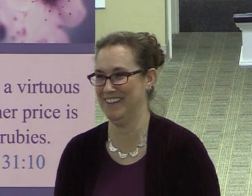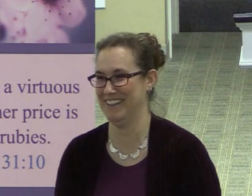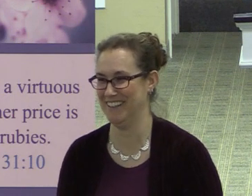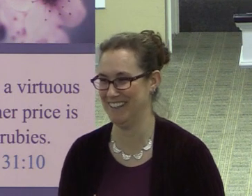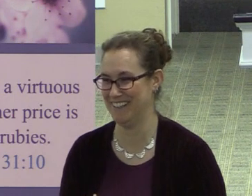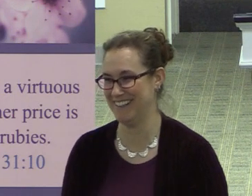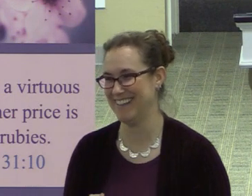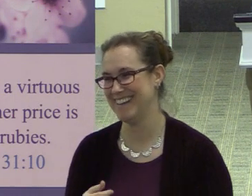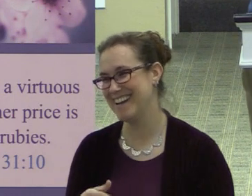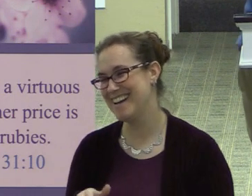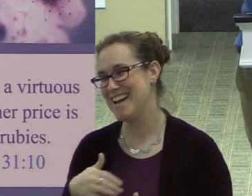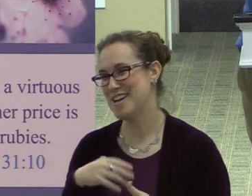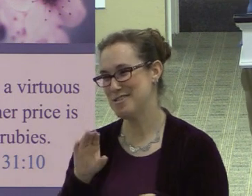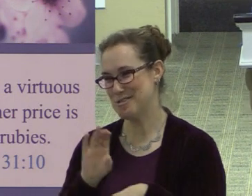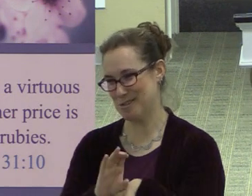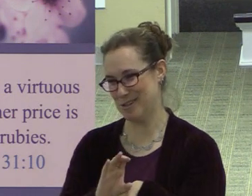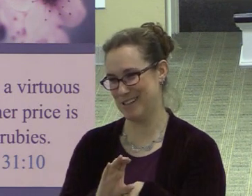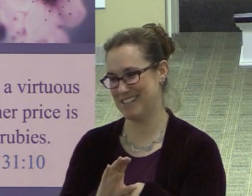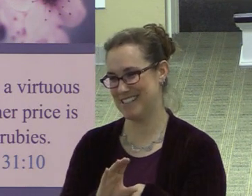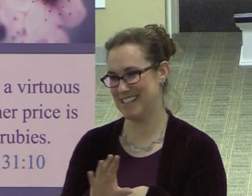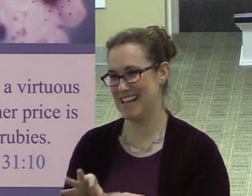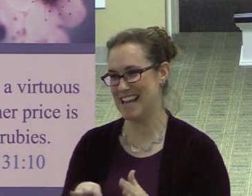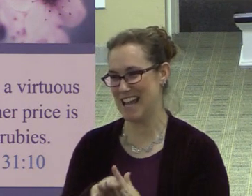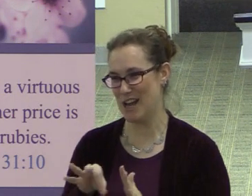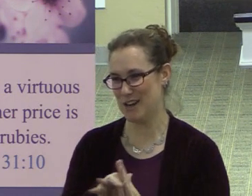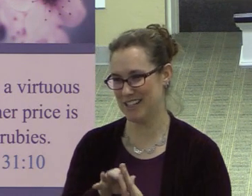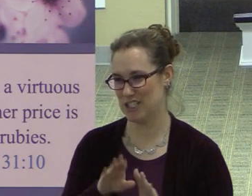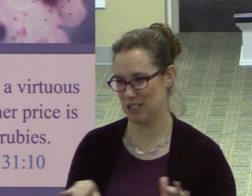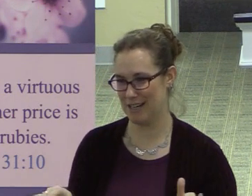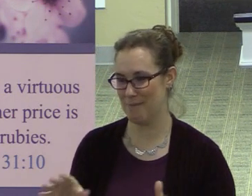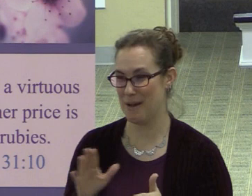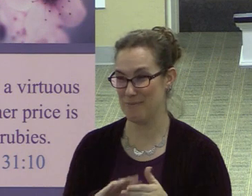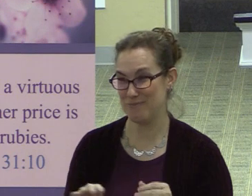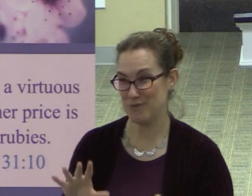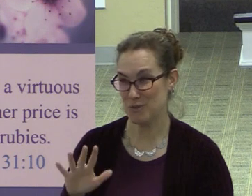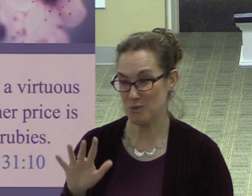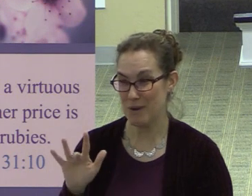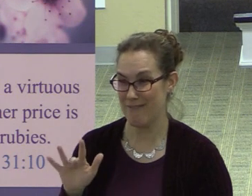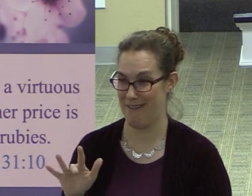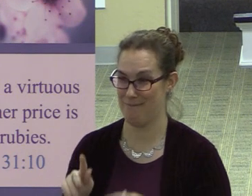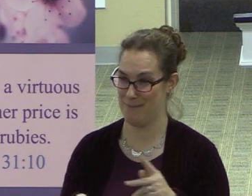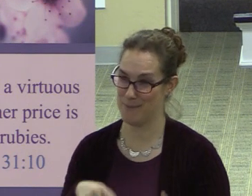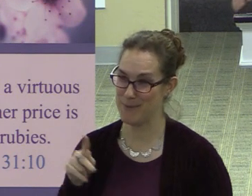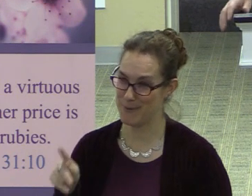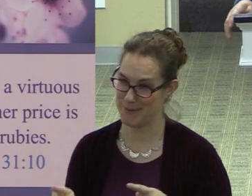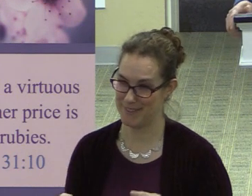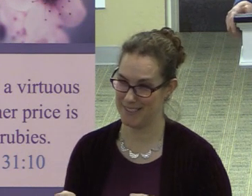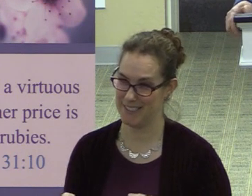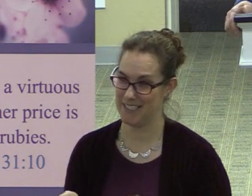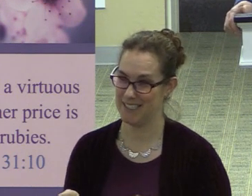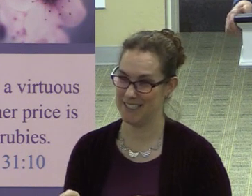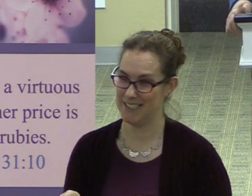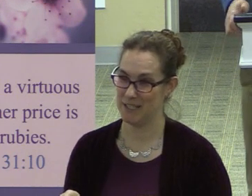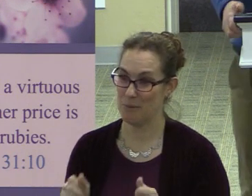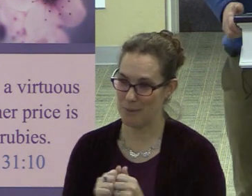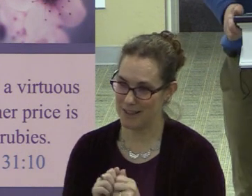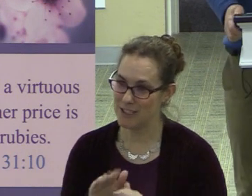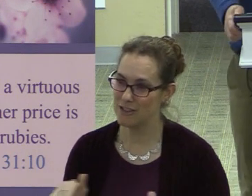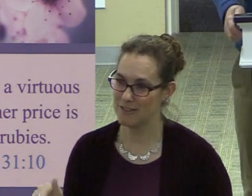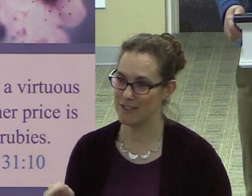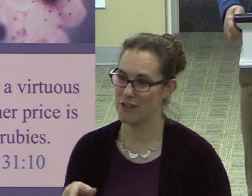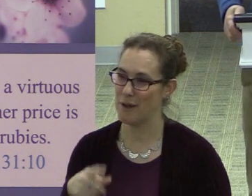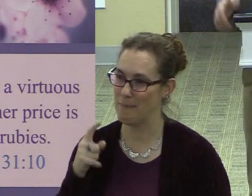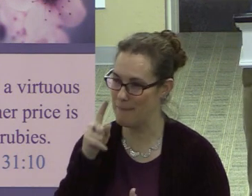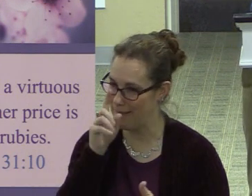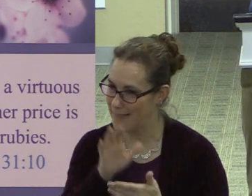He has a church counting children of about 25 people counting children. Okay, 25. And he said, you're not going to believe